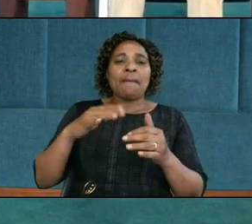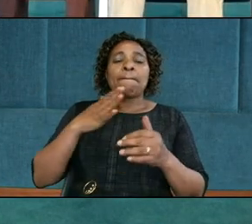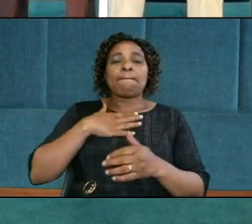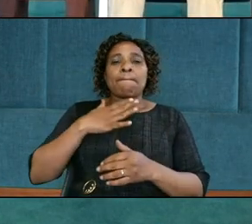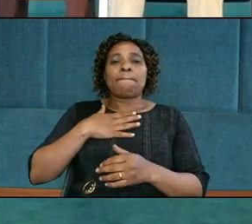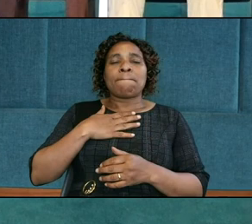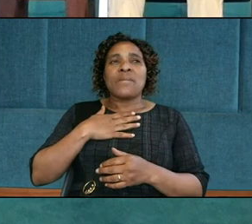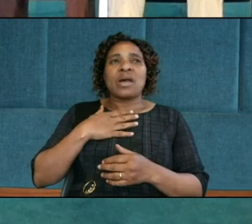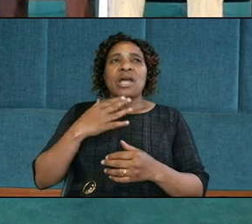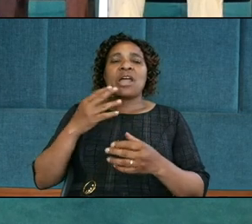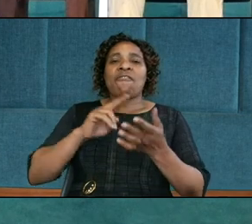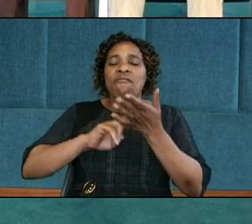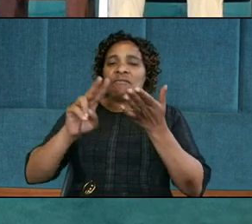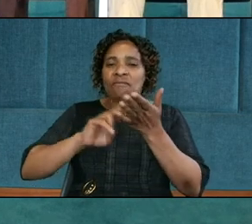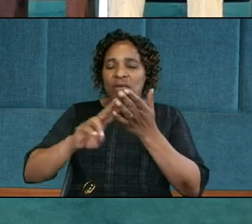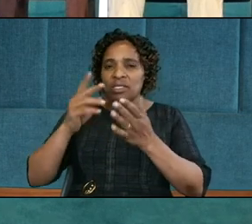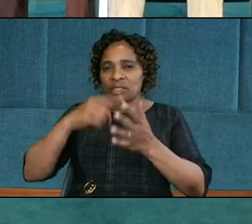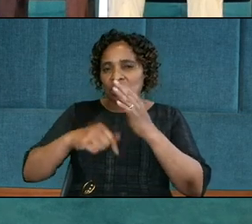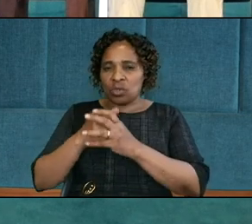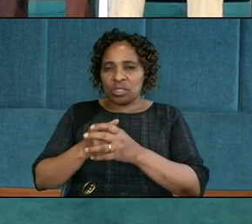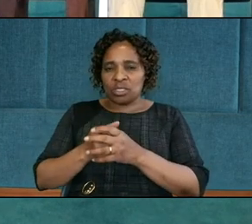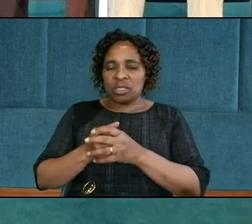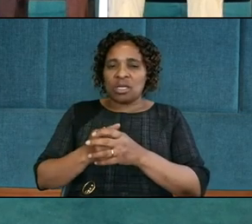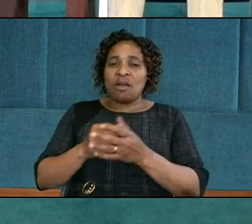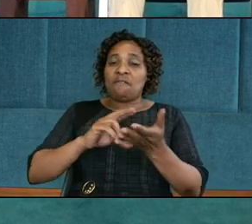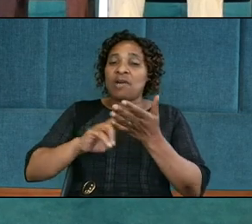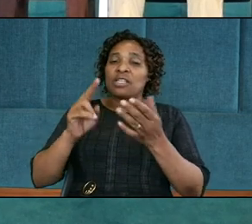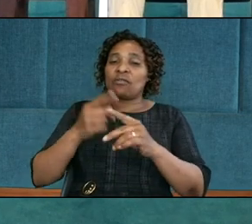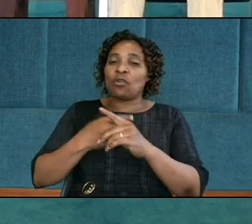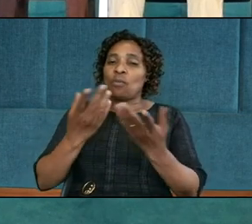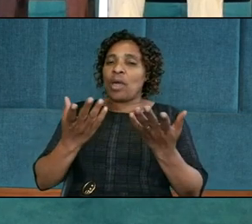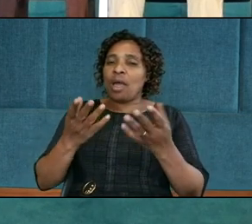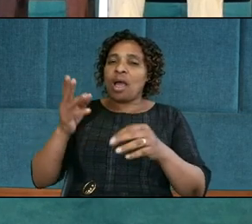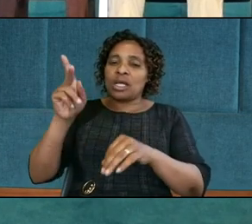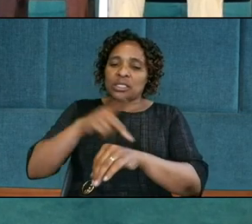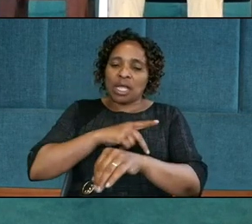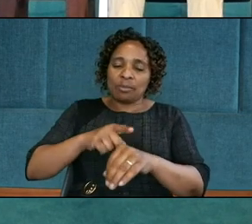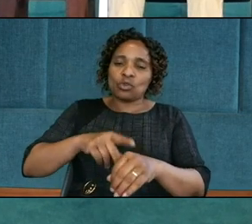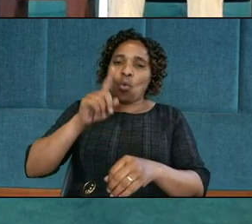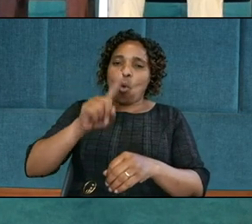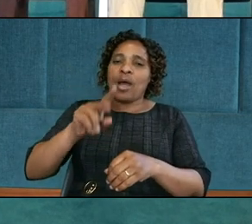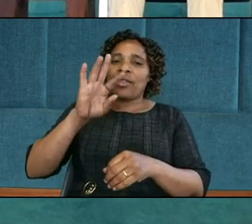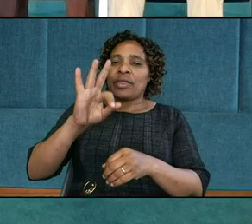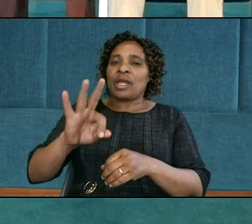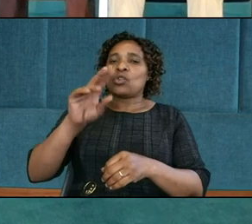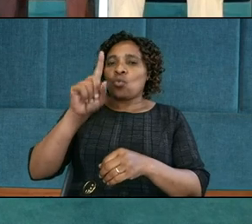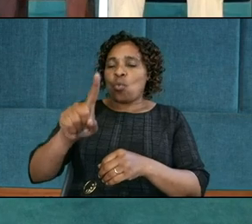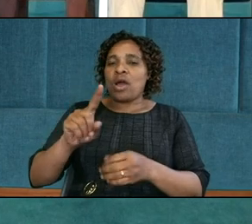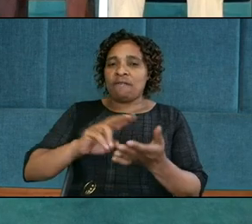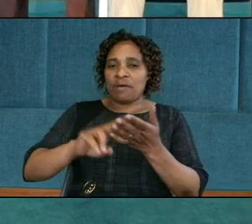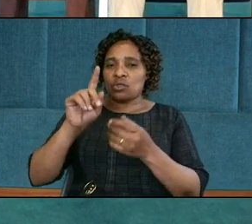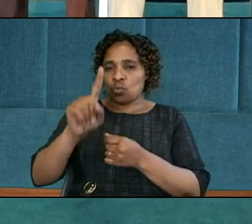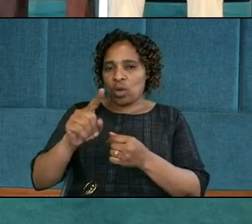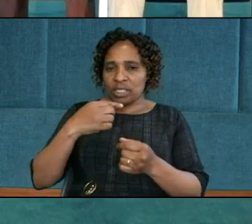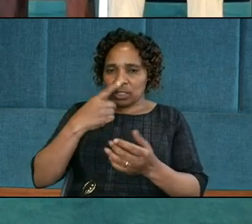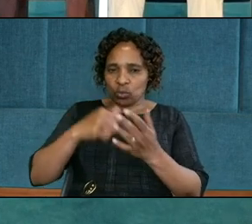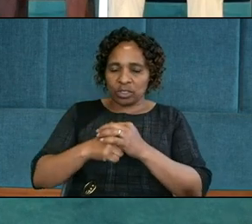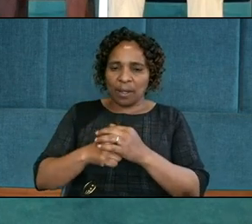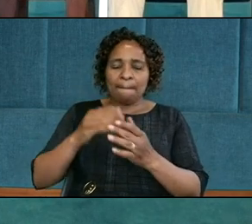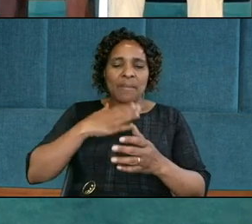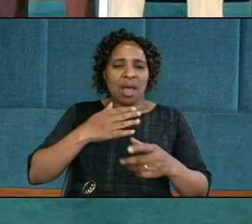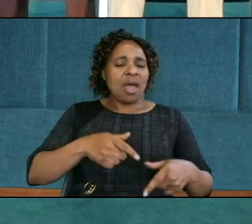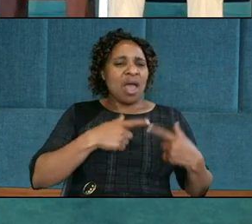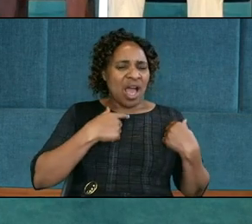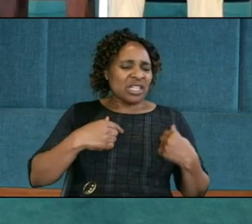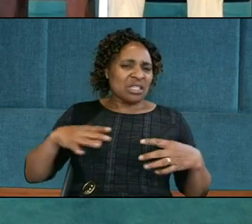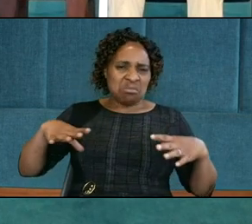My favorite verse is here in the punchline. It's a verse from the psalmist, and it's Psalm 131, verse 1. And it says, my heart is